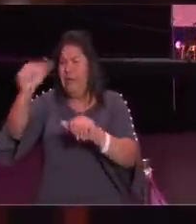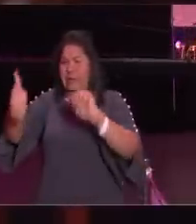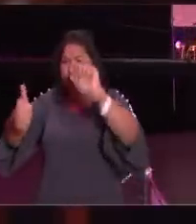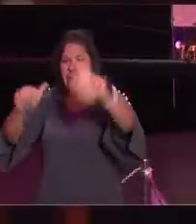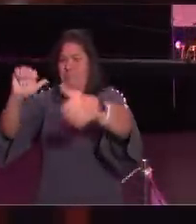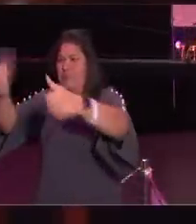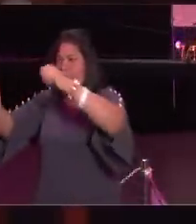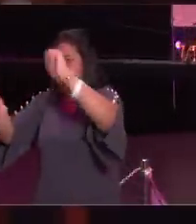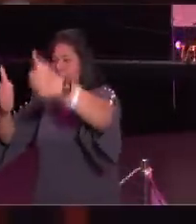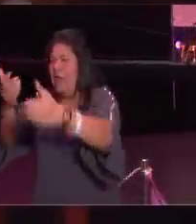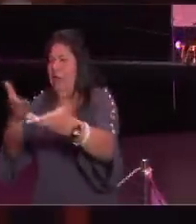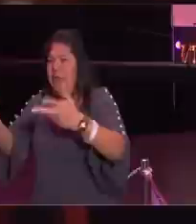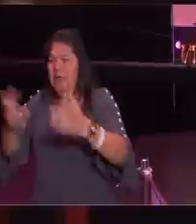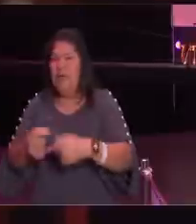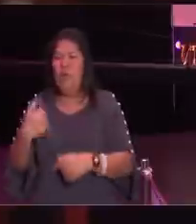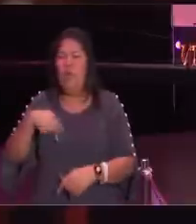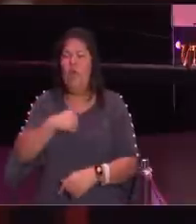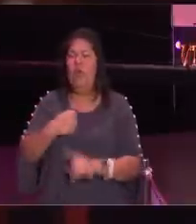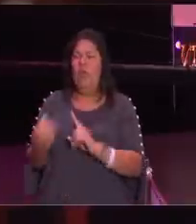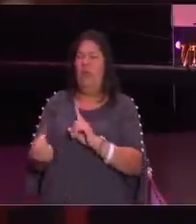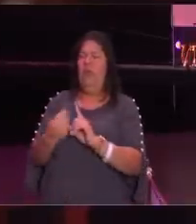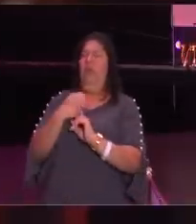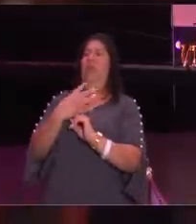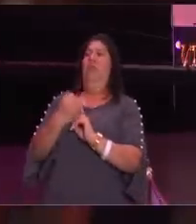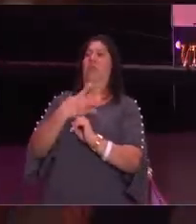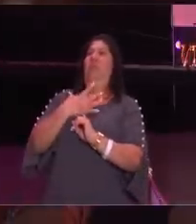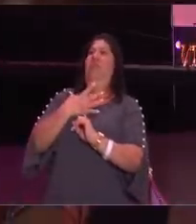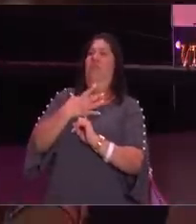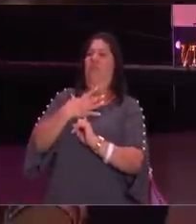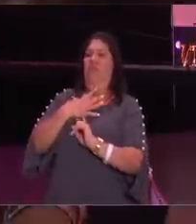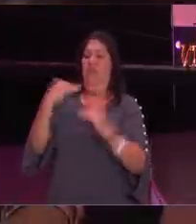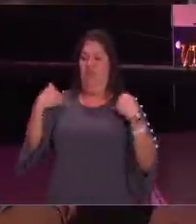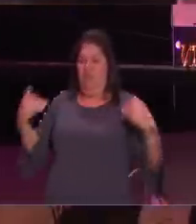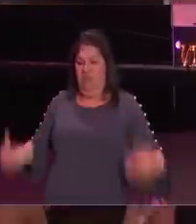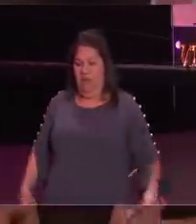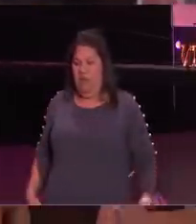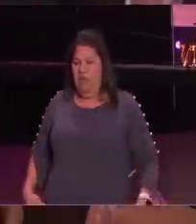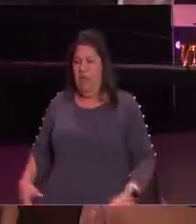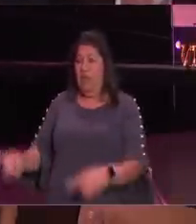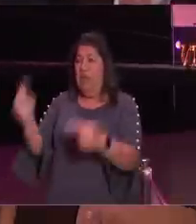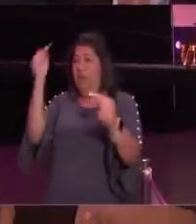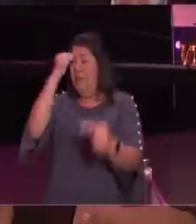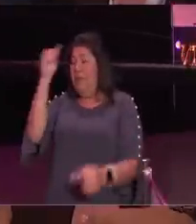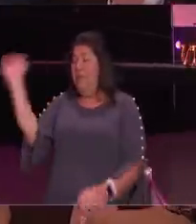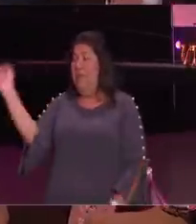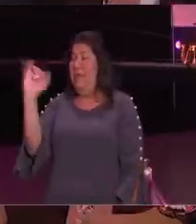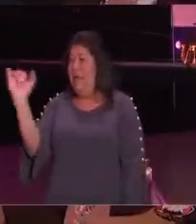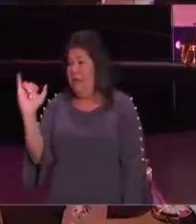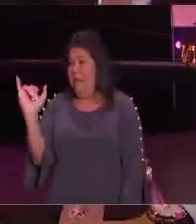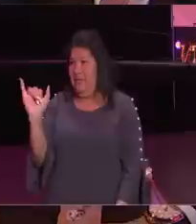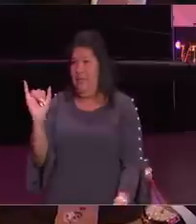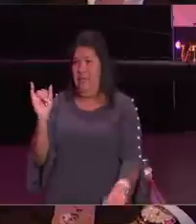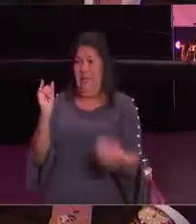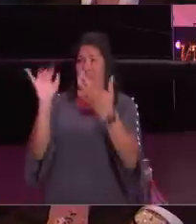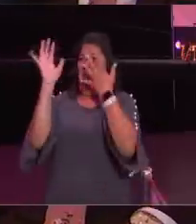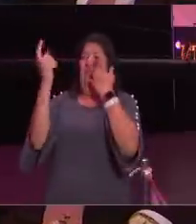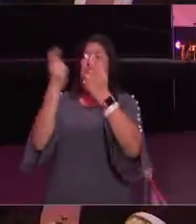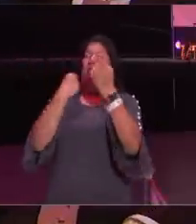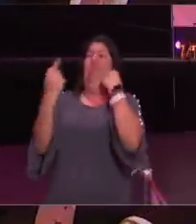people and God's servants. We've been afflicted not only in our bodies, but in our minds.